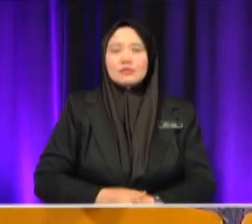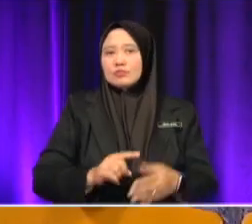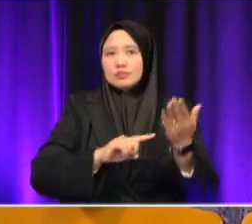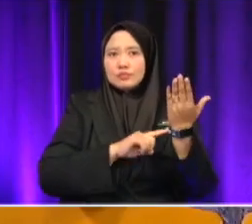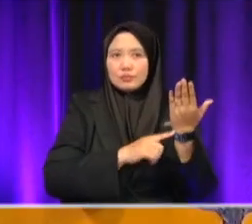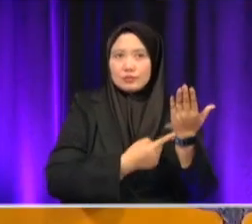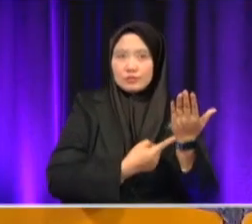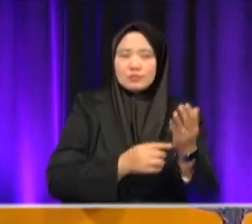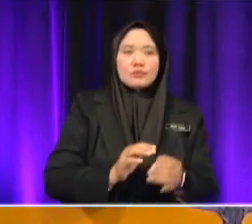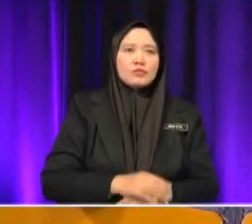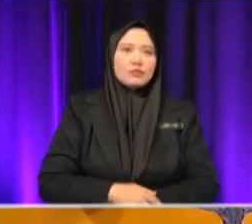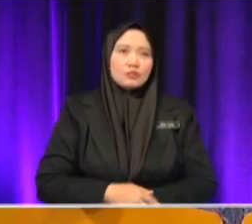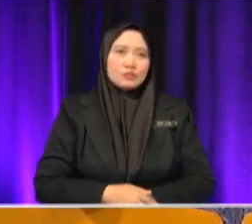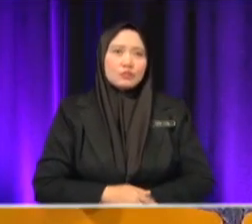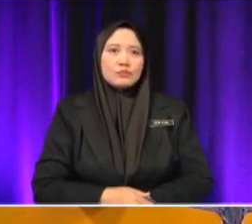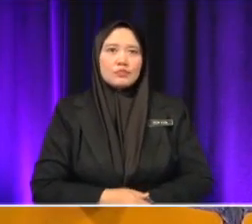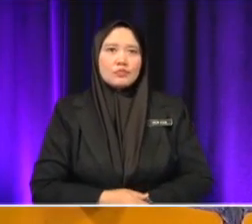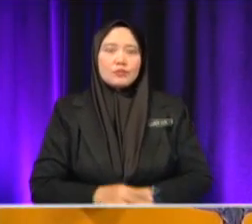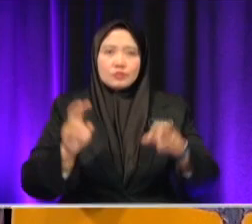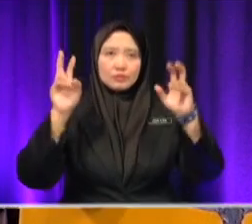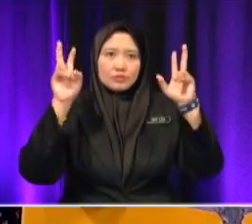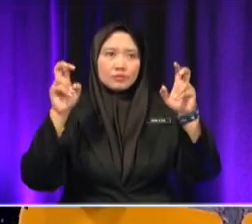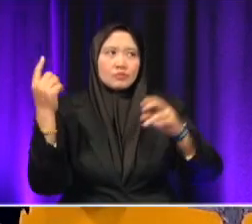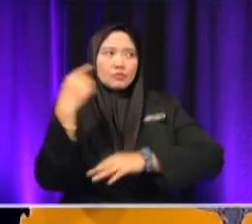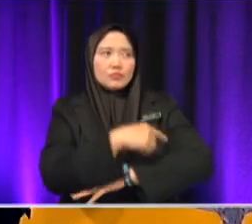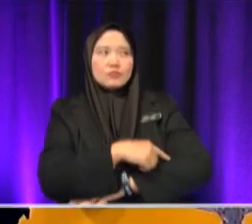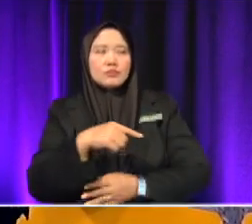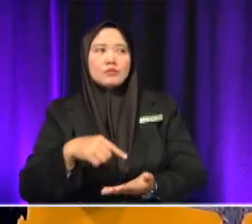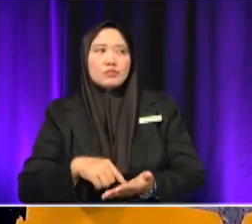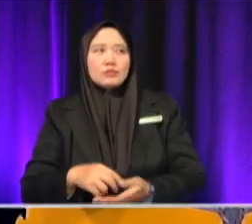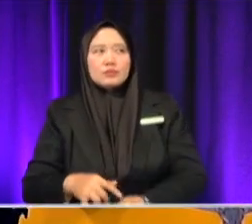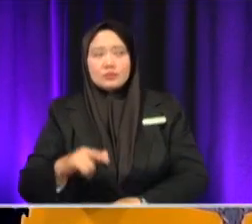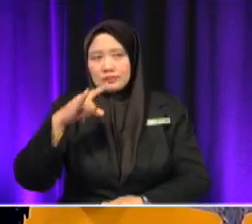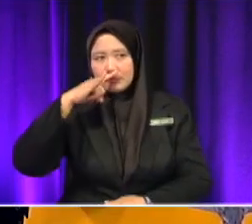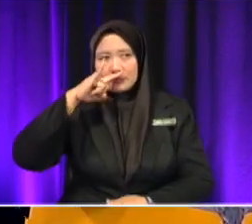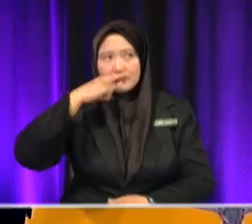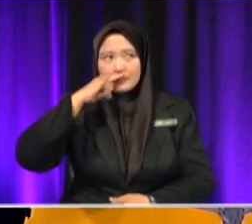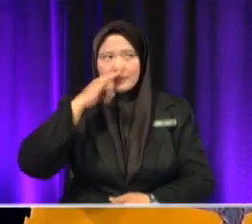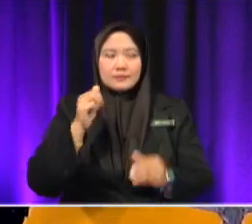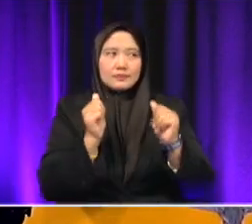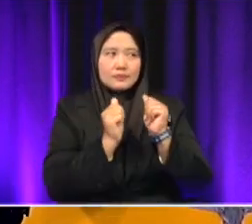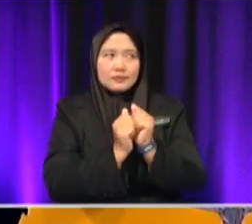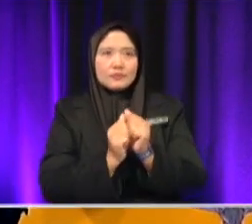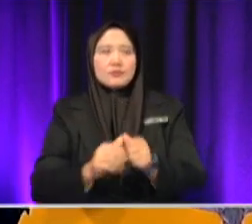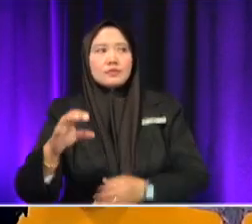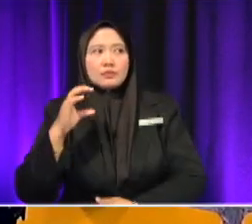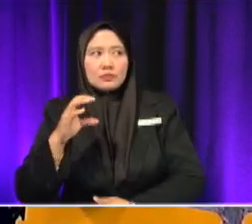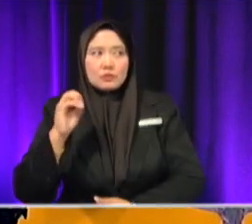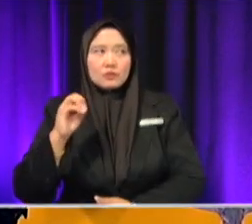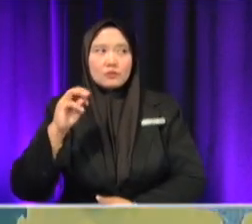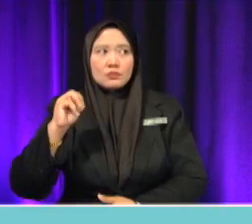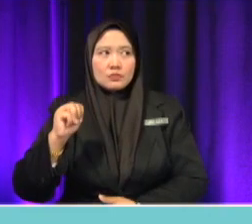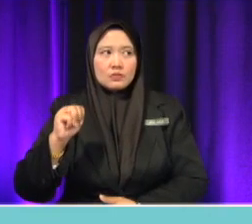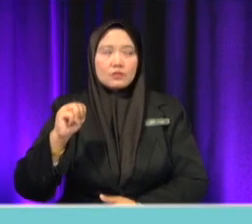Hello, everyone. So the title of our lesson today is Kids with a Conscience, and this is taken from lesson